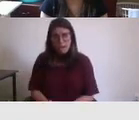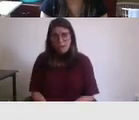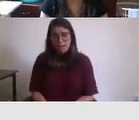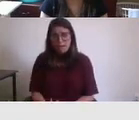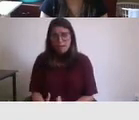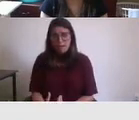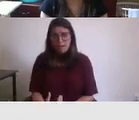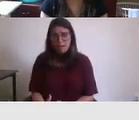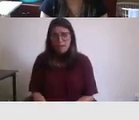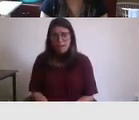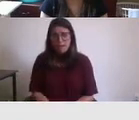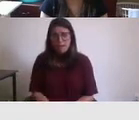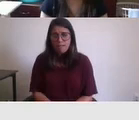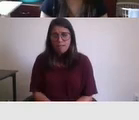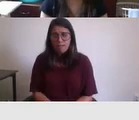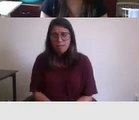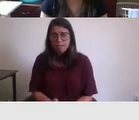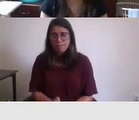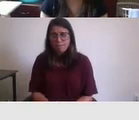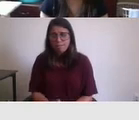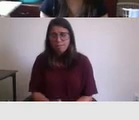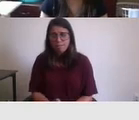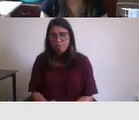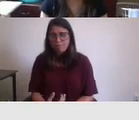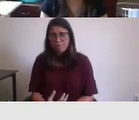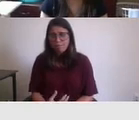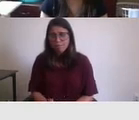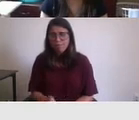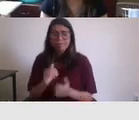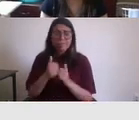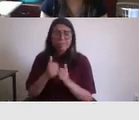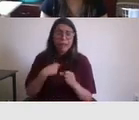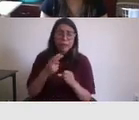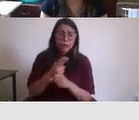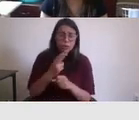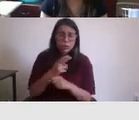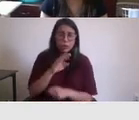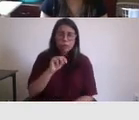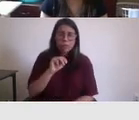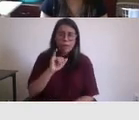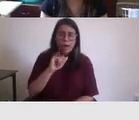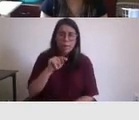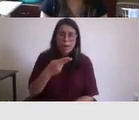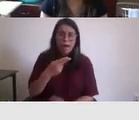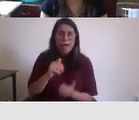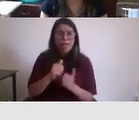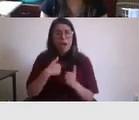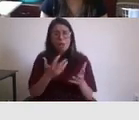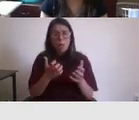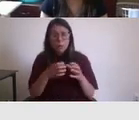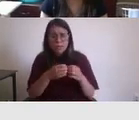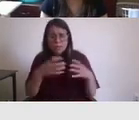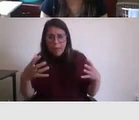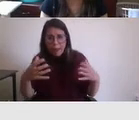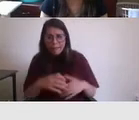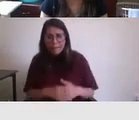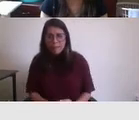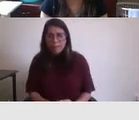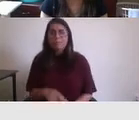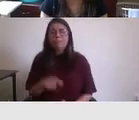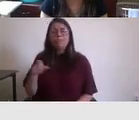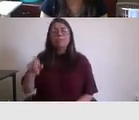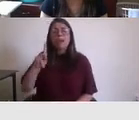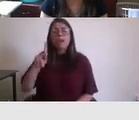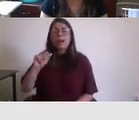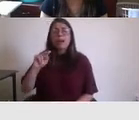additions to the way we're going about using or expanding MyPath? No, the only thing I would like to do is